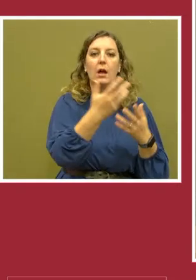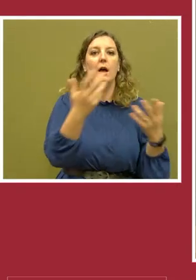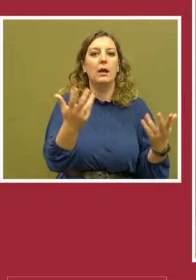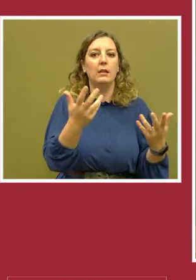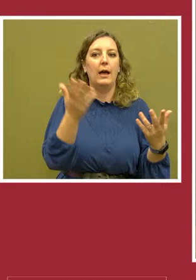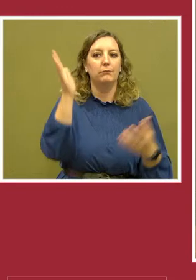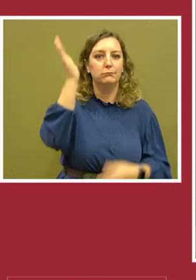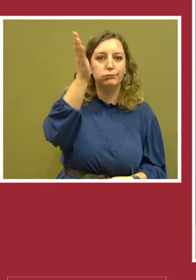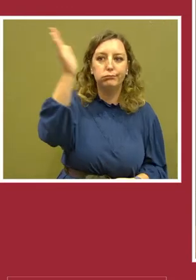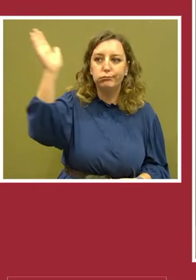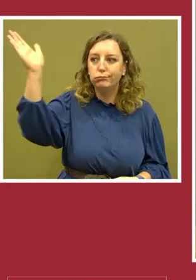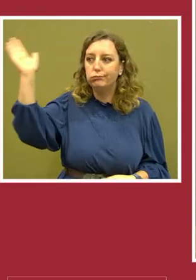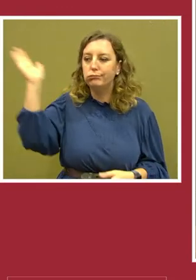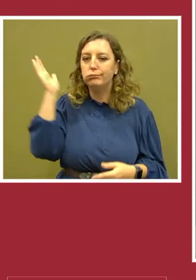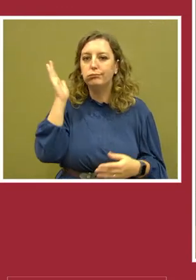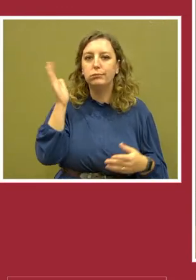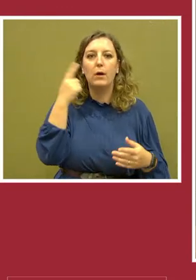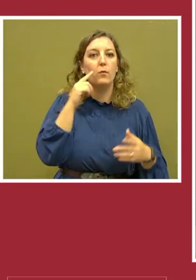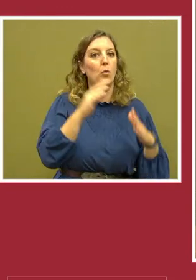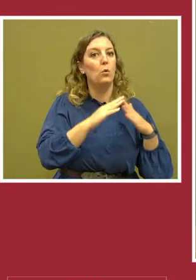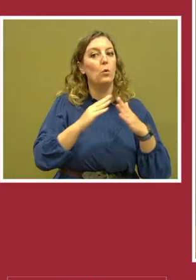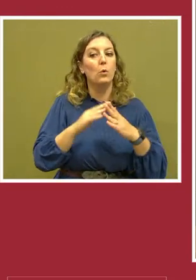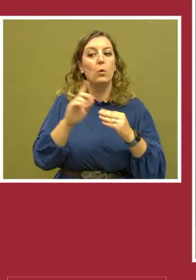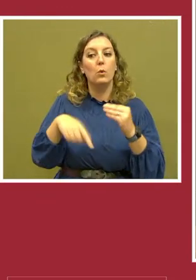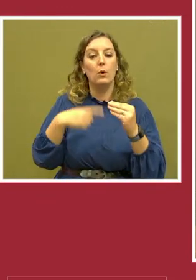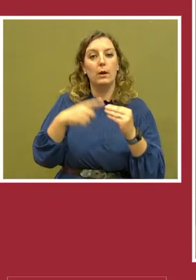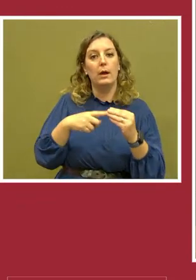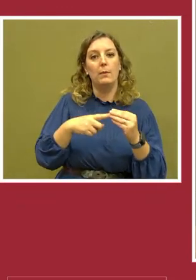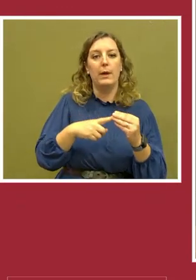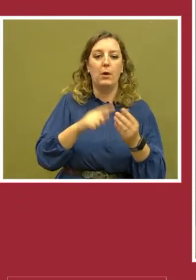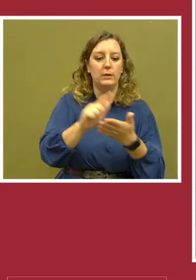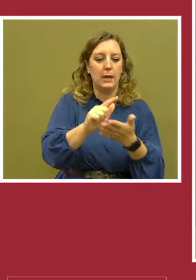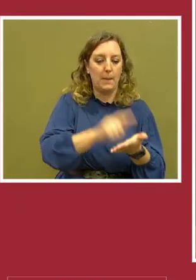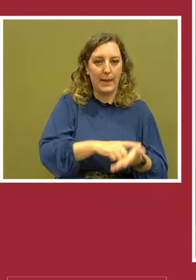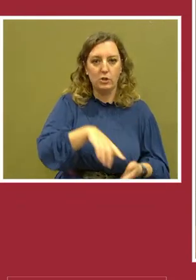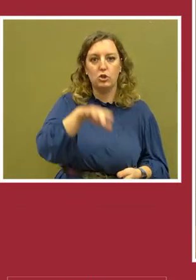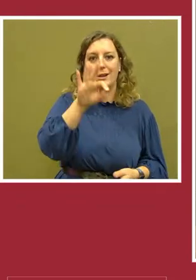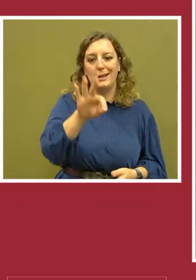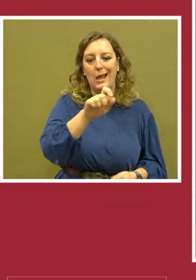of presentations in our community about Measure